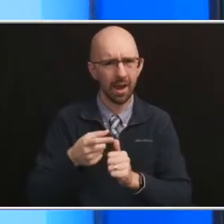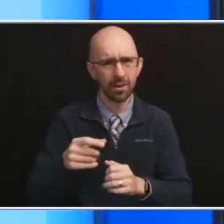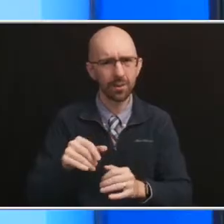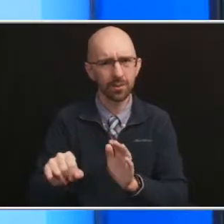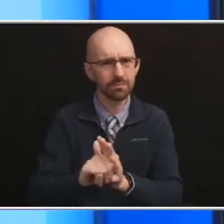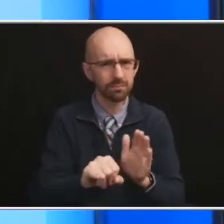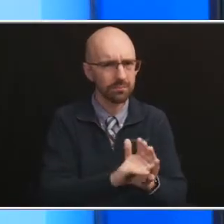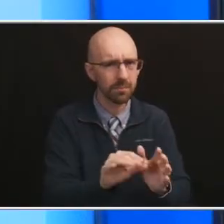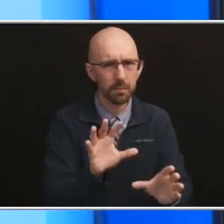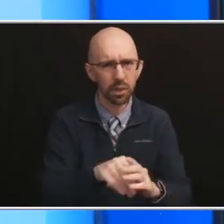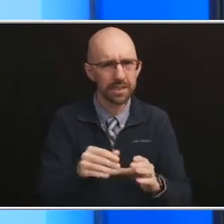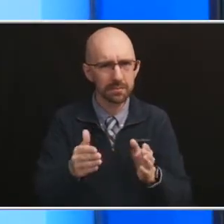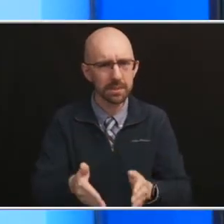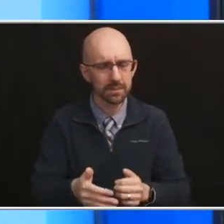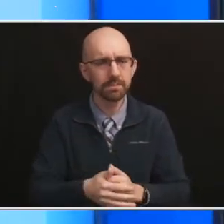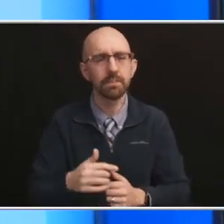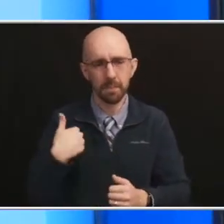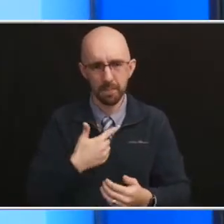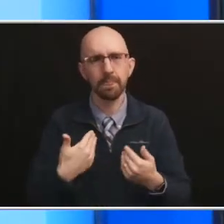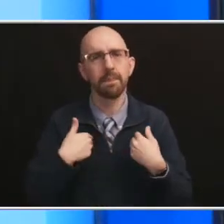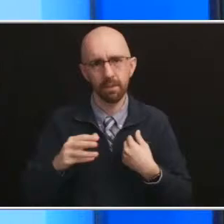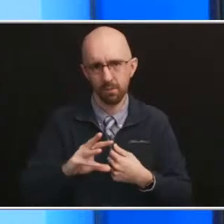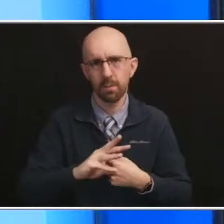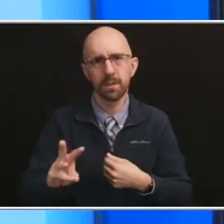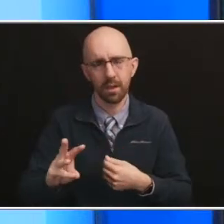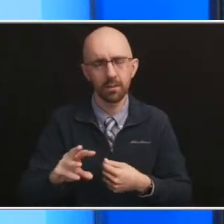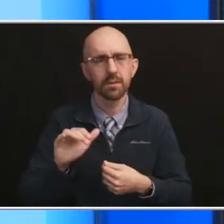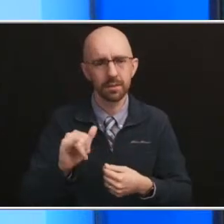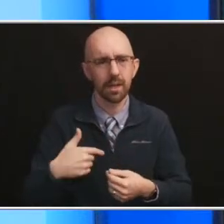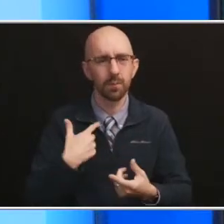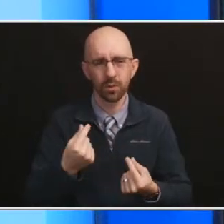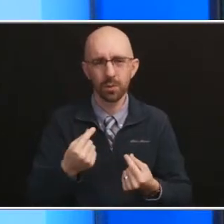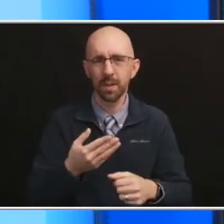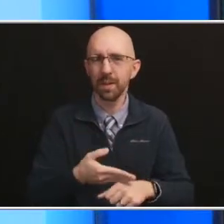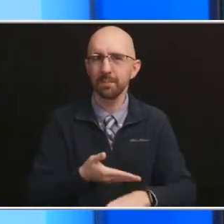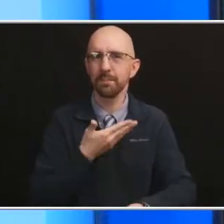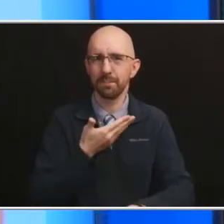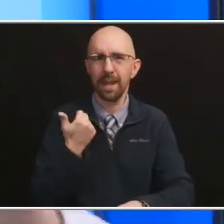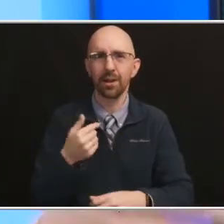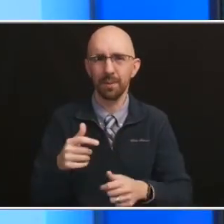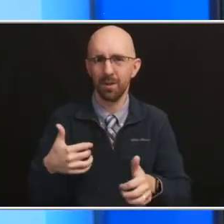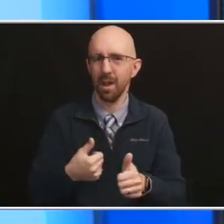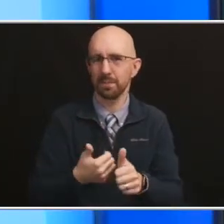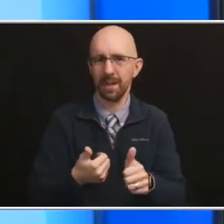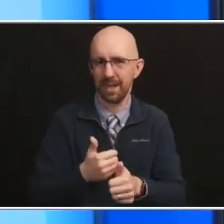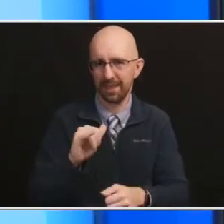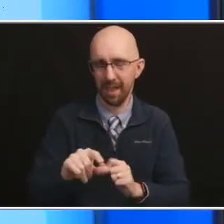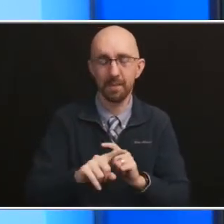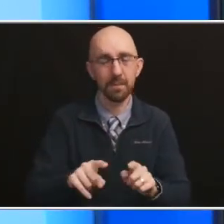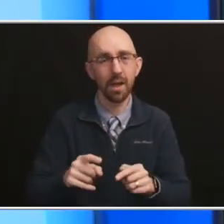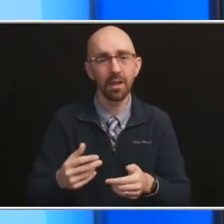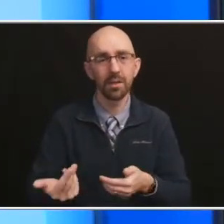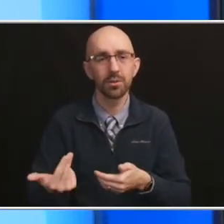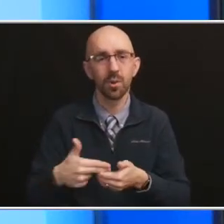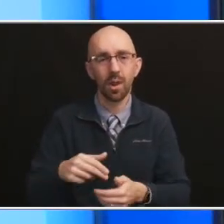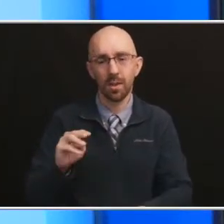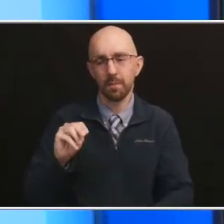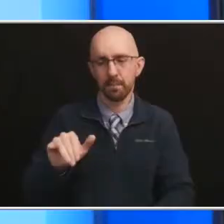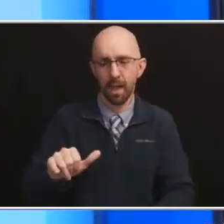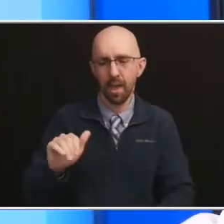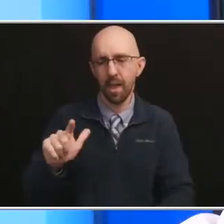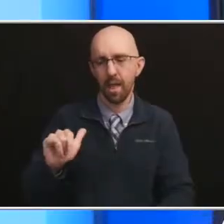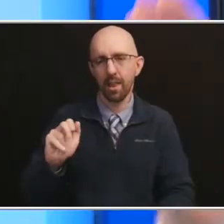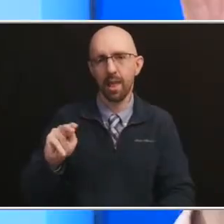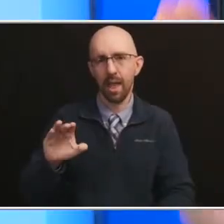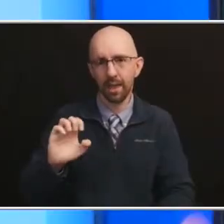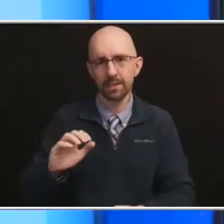Yeah. So we do have a website that we're doing a little bit better about keeping it updated. But joining our My Alliance program, we have an email list